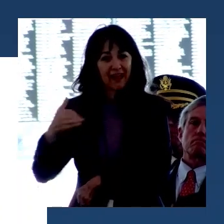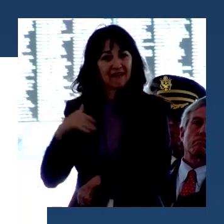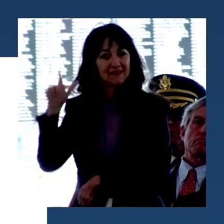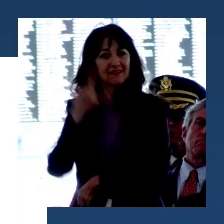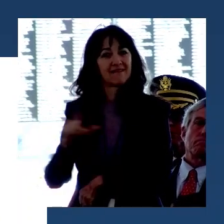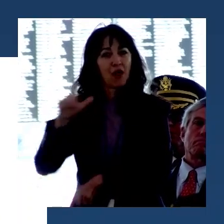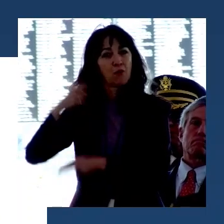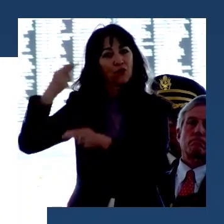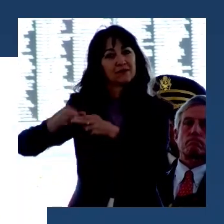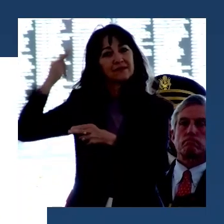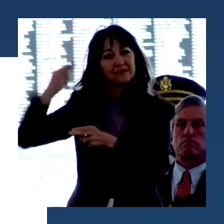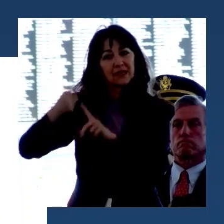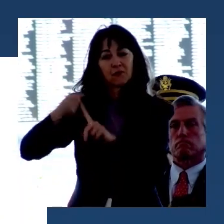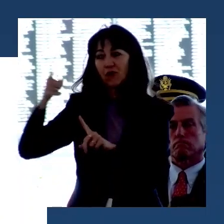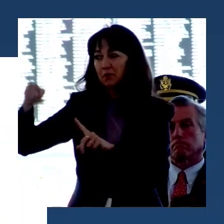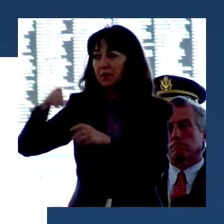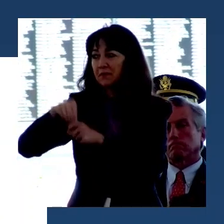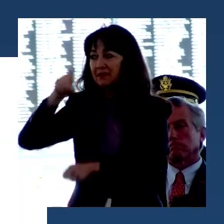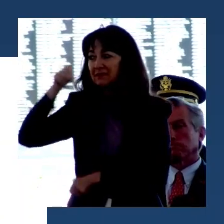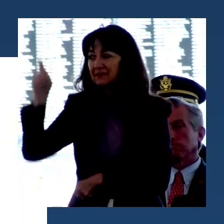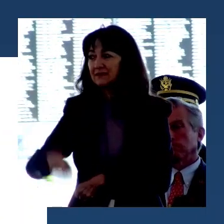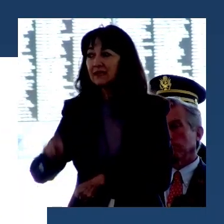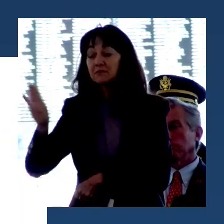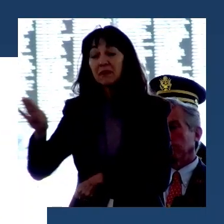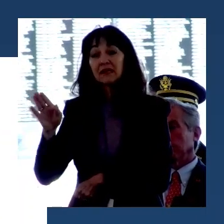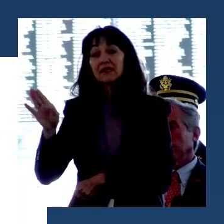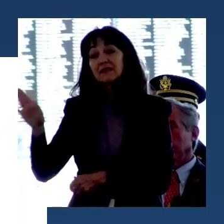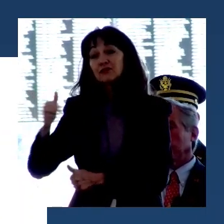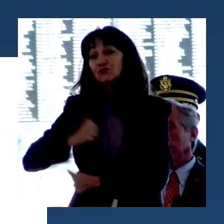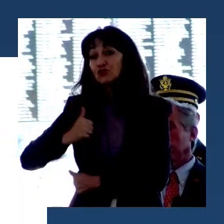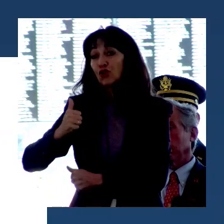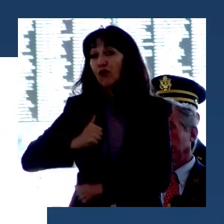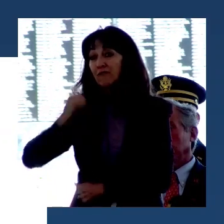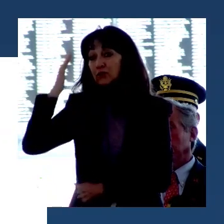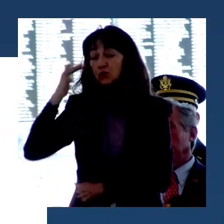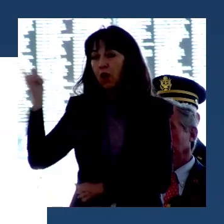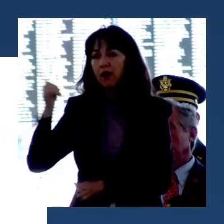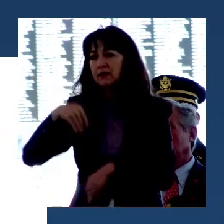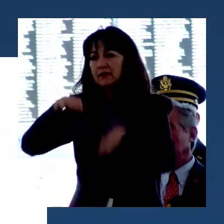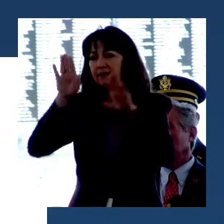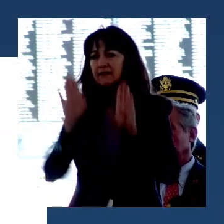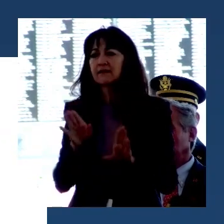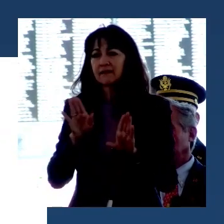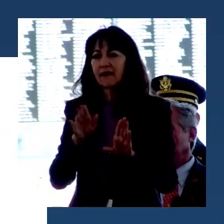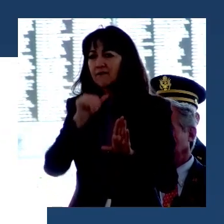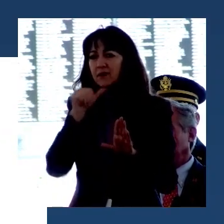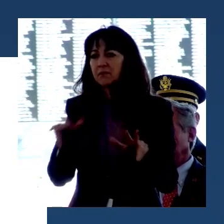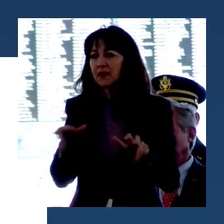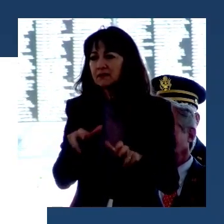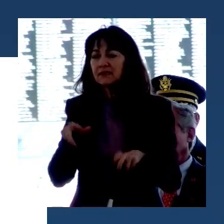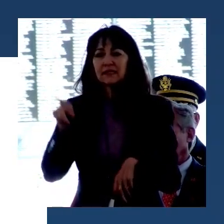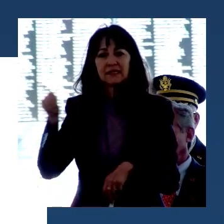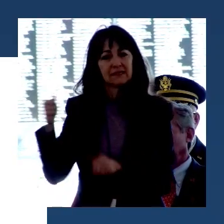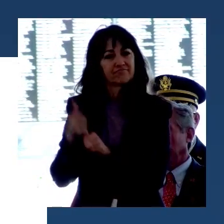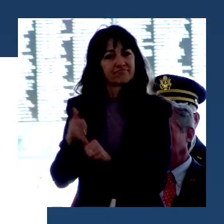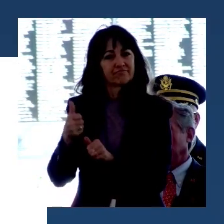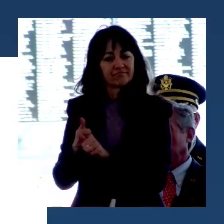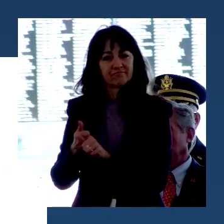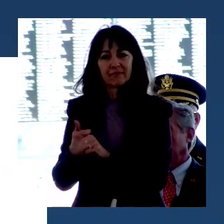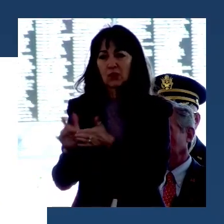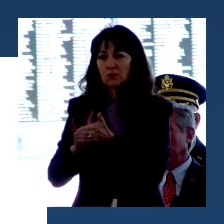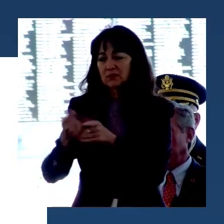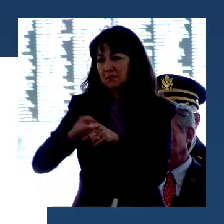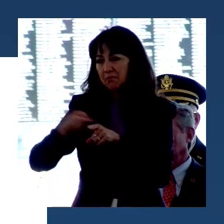after him in Texas, but his service was because he gave selfishly. He was an Army infantry medic who went in,